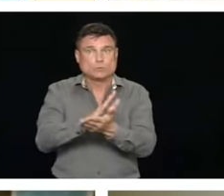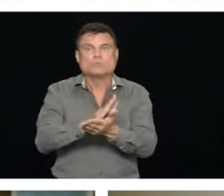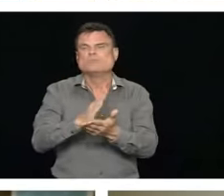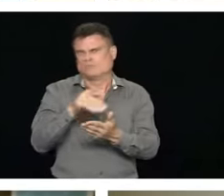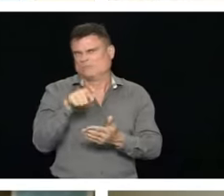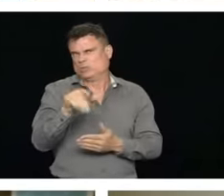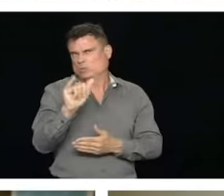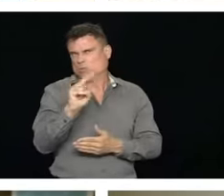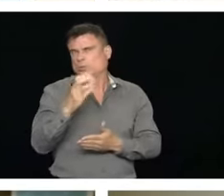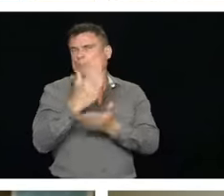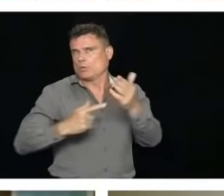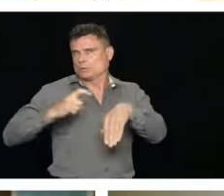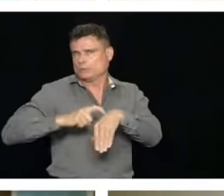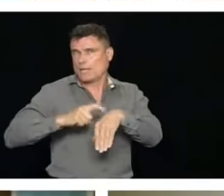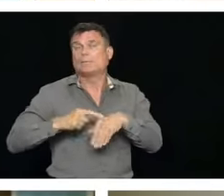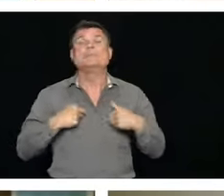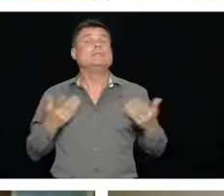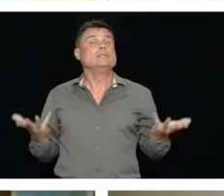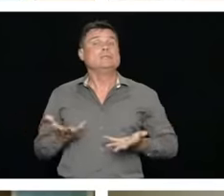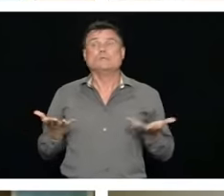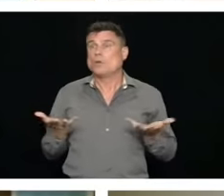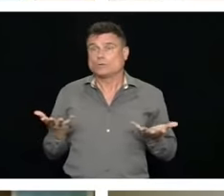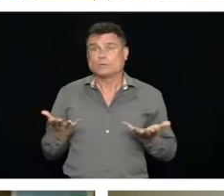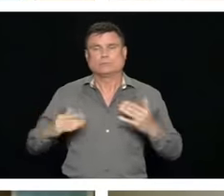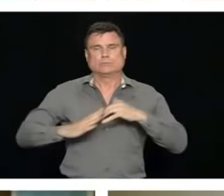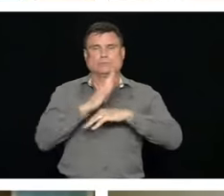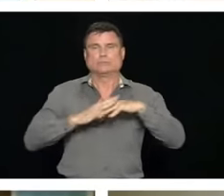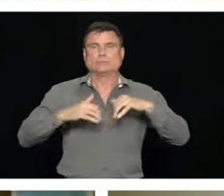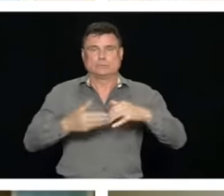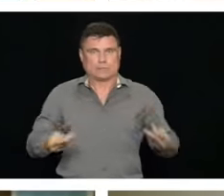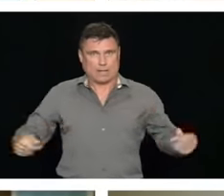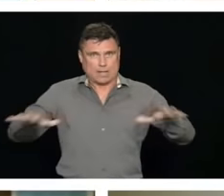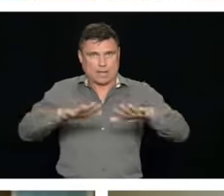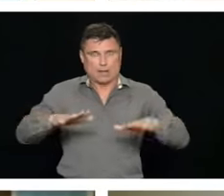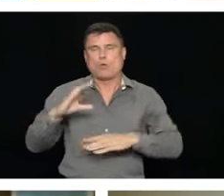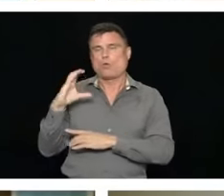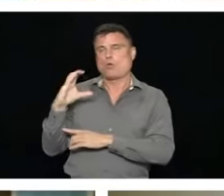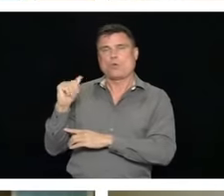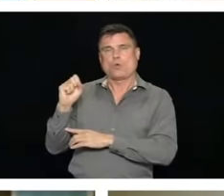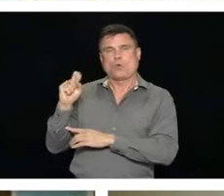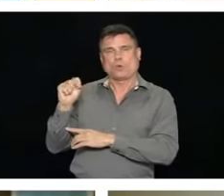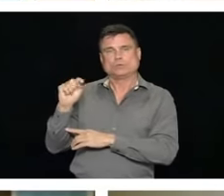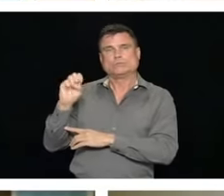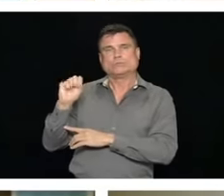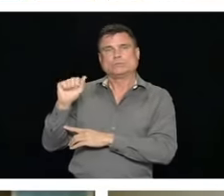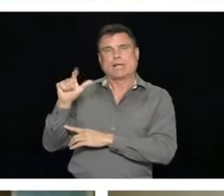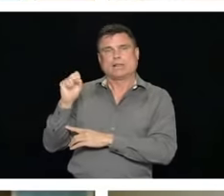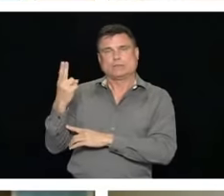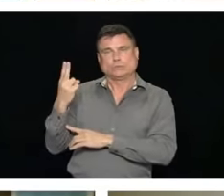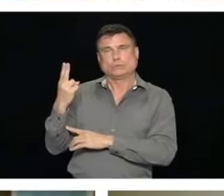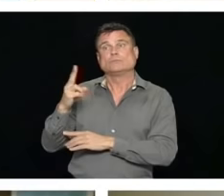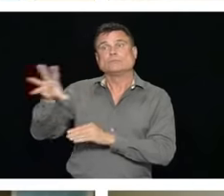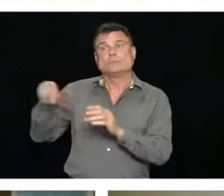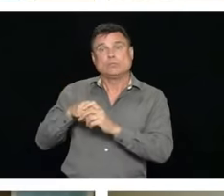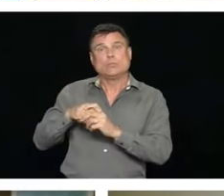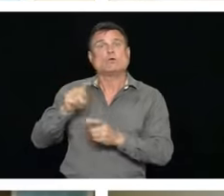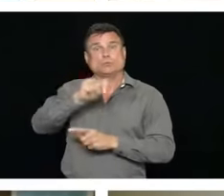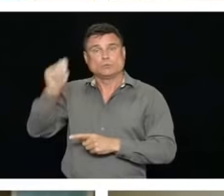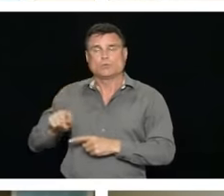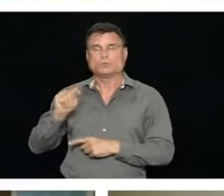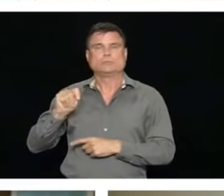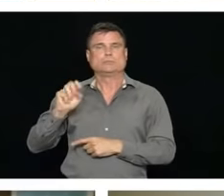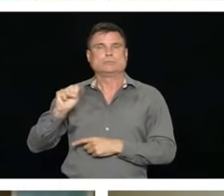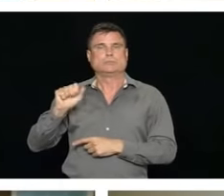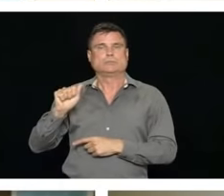includes the Tsawwassen First Nations. Before we get to the main event, my son really wanted me to thank his teacher, Miss Kondo. So